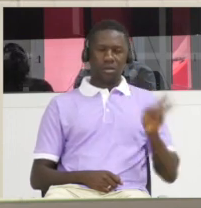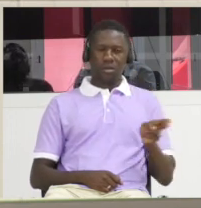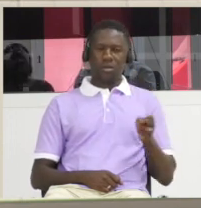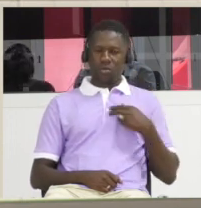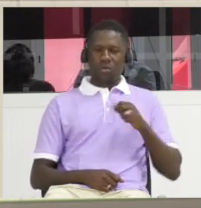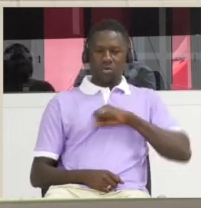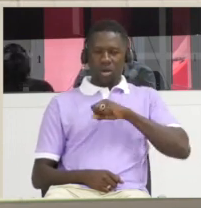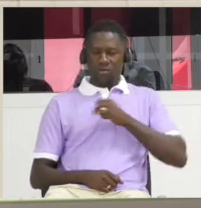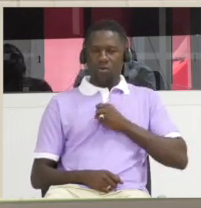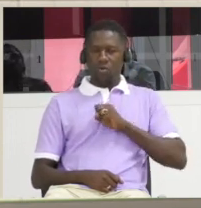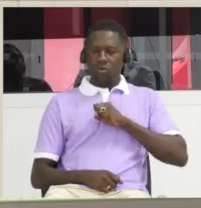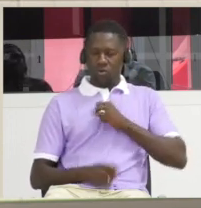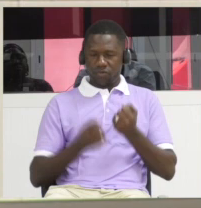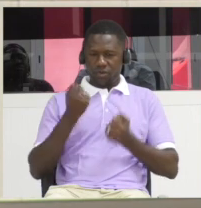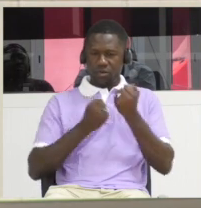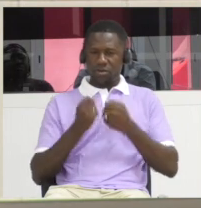Kebasise